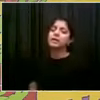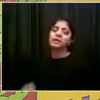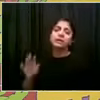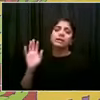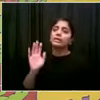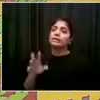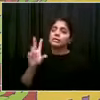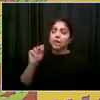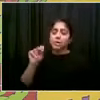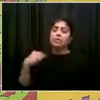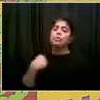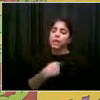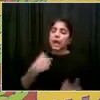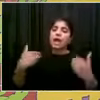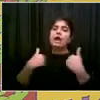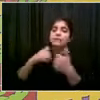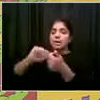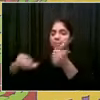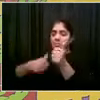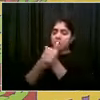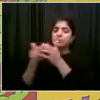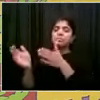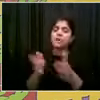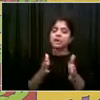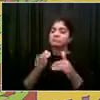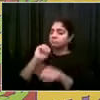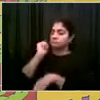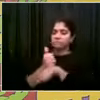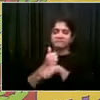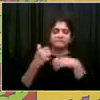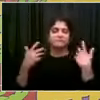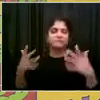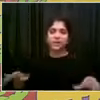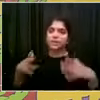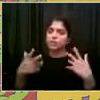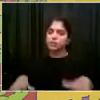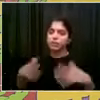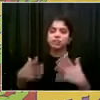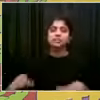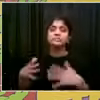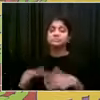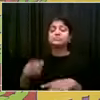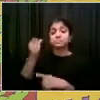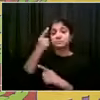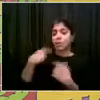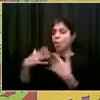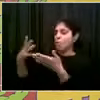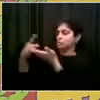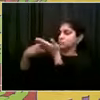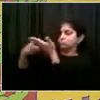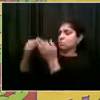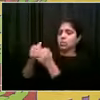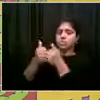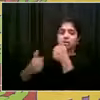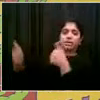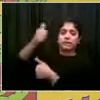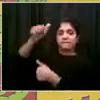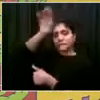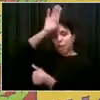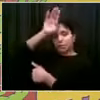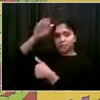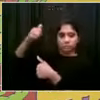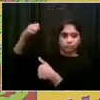they have a variety of tools available, mandatory overtime, scheduling changes. There's other